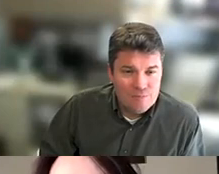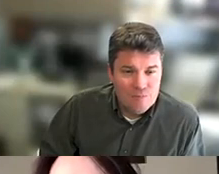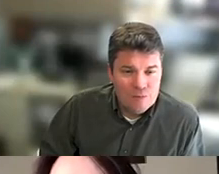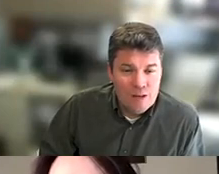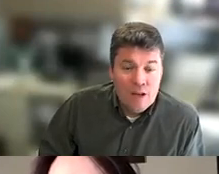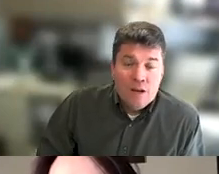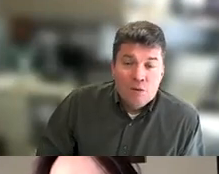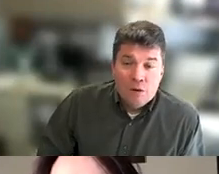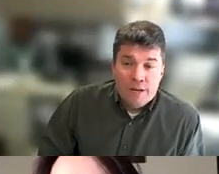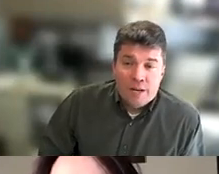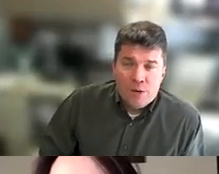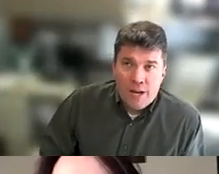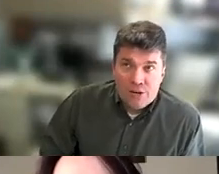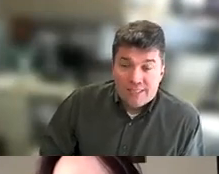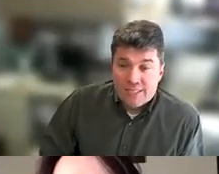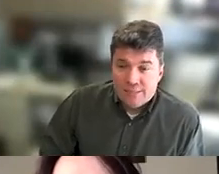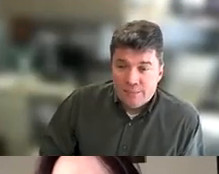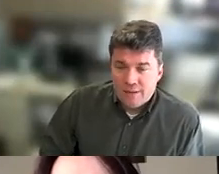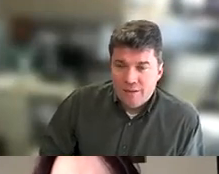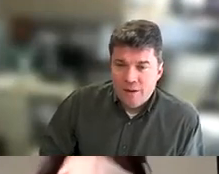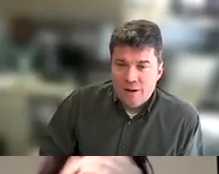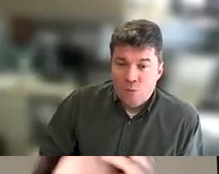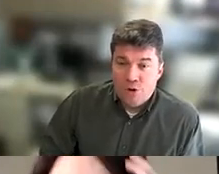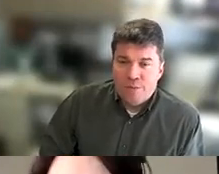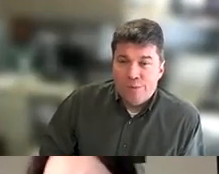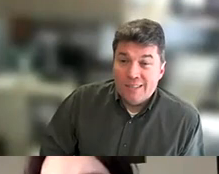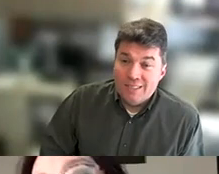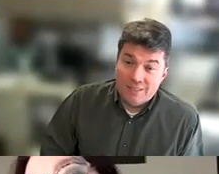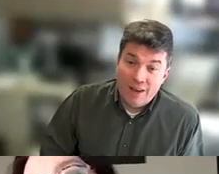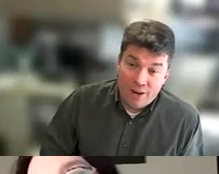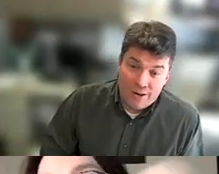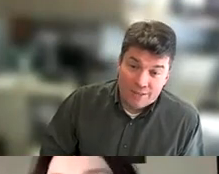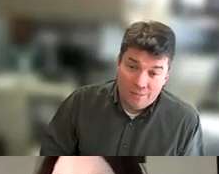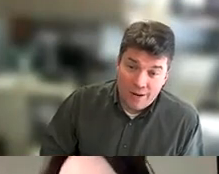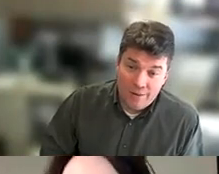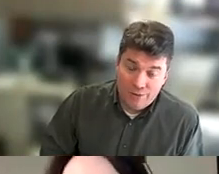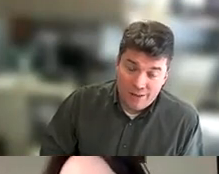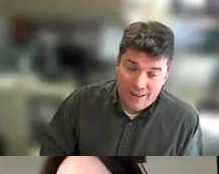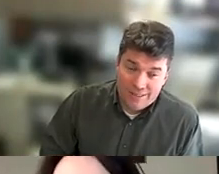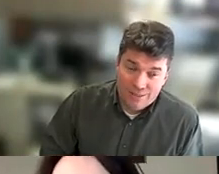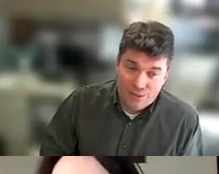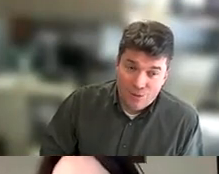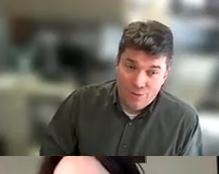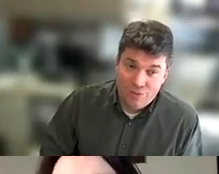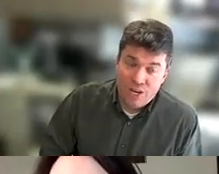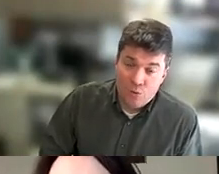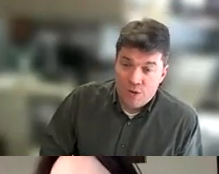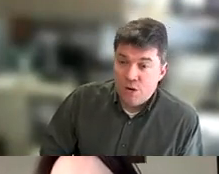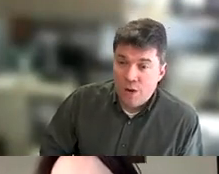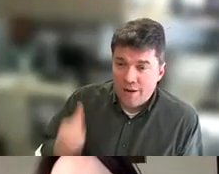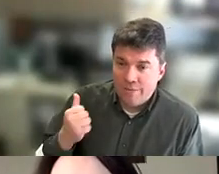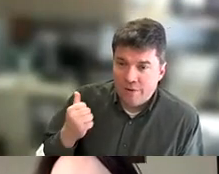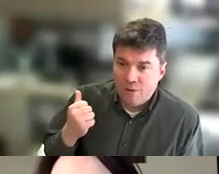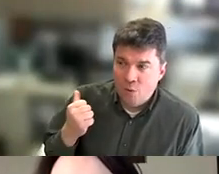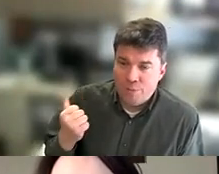services? Well, the communication assessment, we're in the process of hiring somebody for that. So